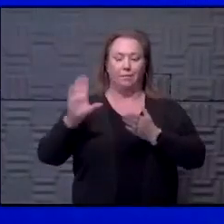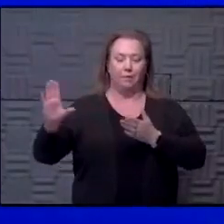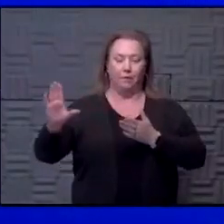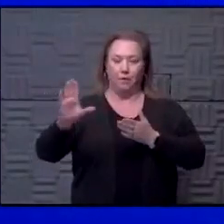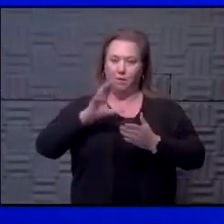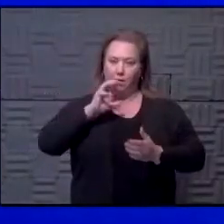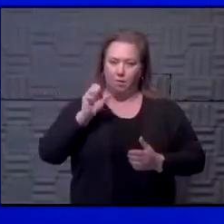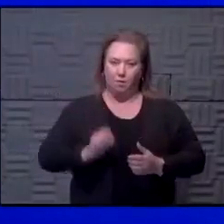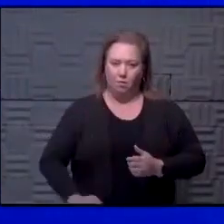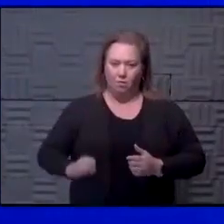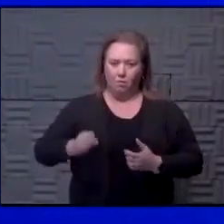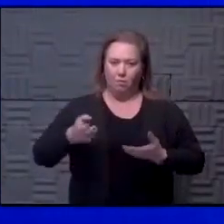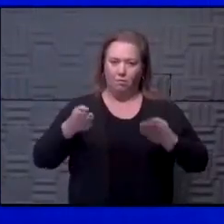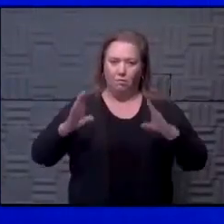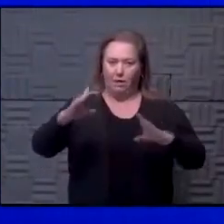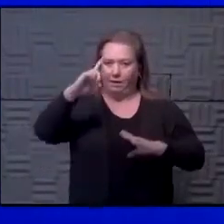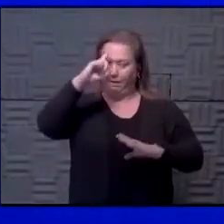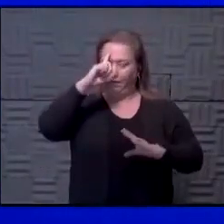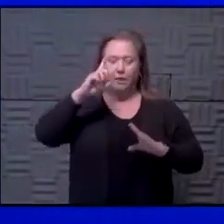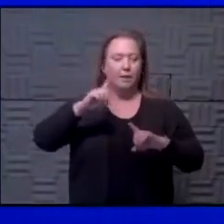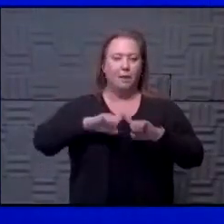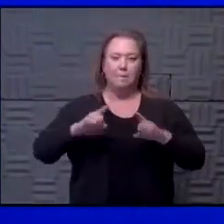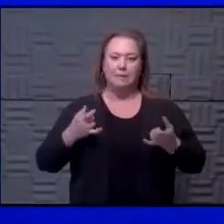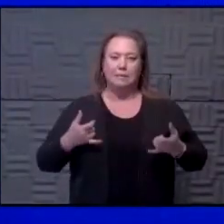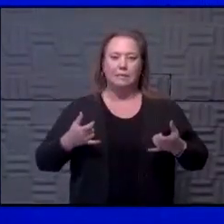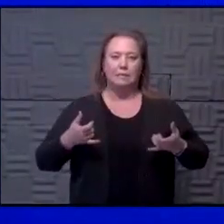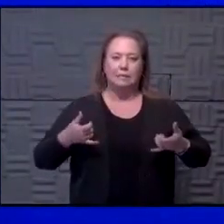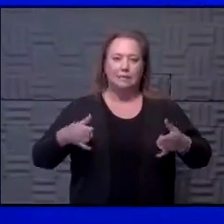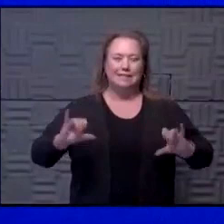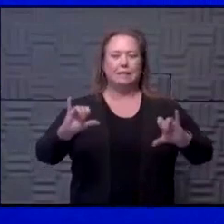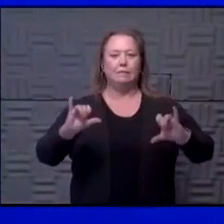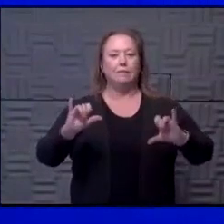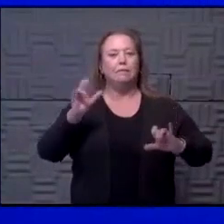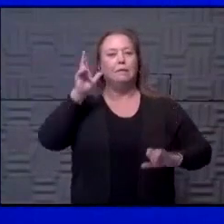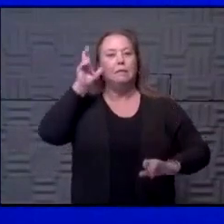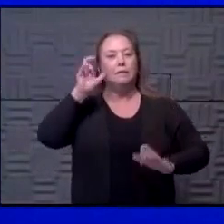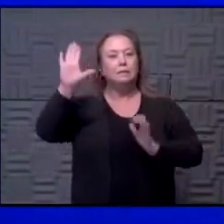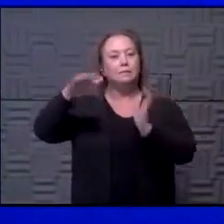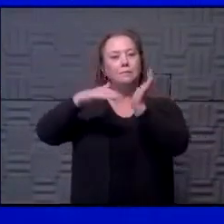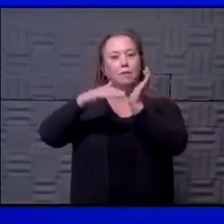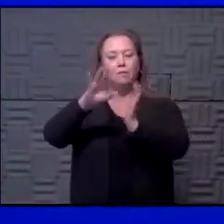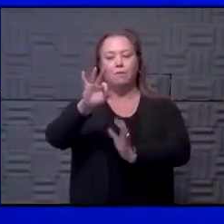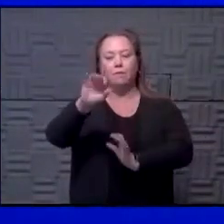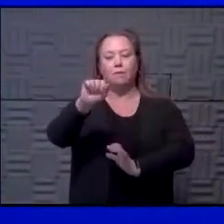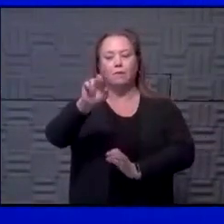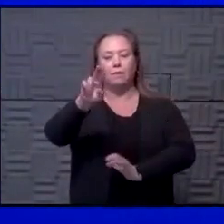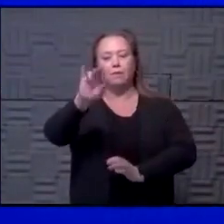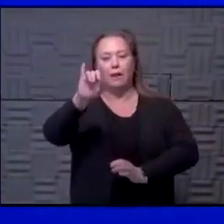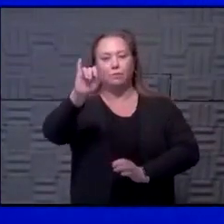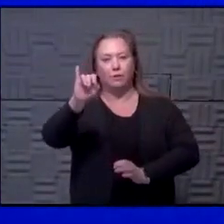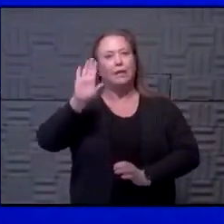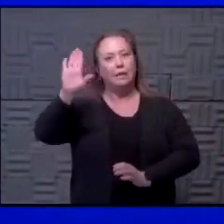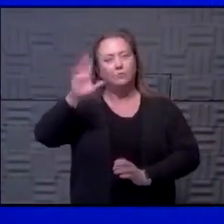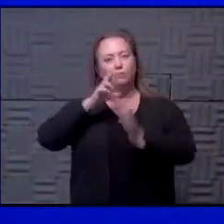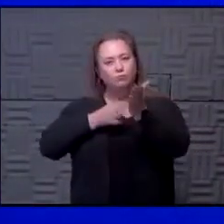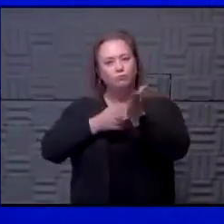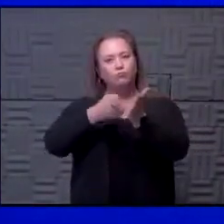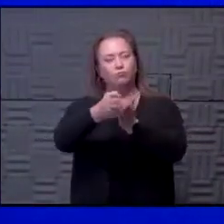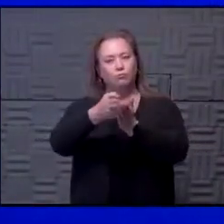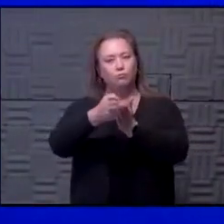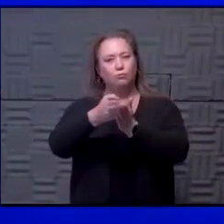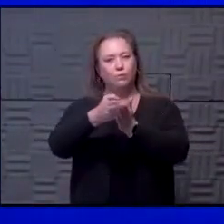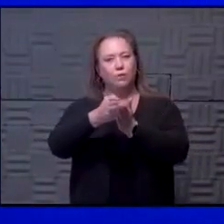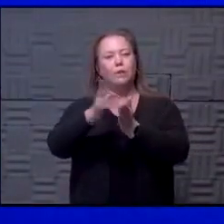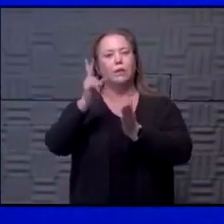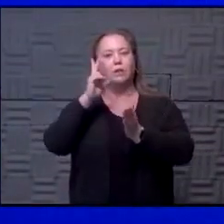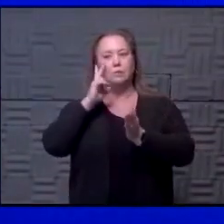I don't know, as some people have suggested. But listen to Fauci. He's telling you the truth. And all you have to do is see how few